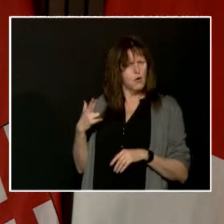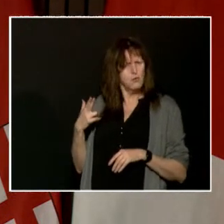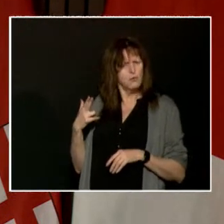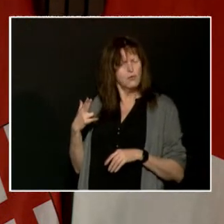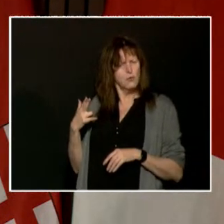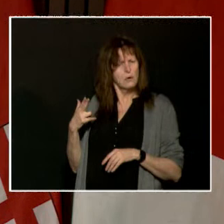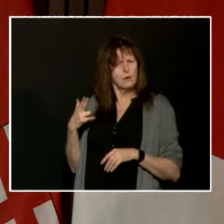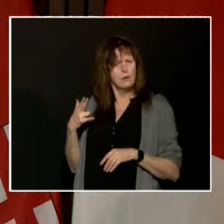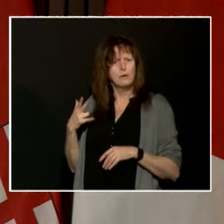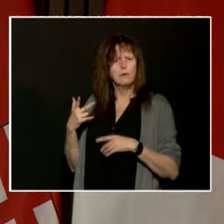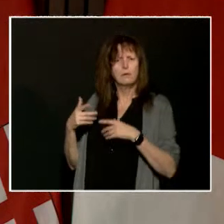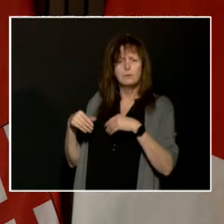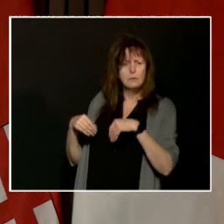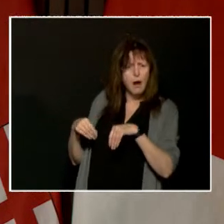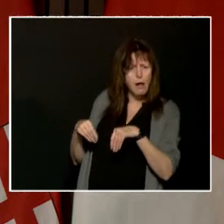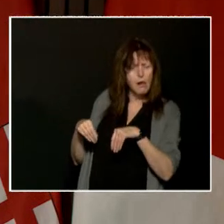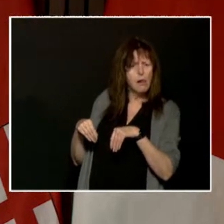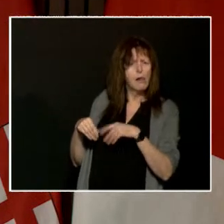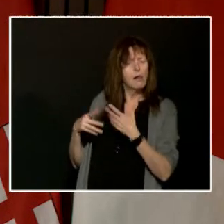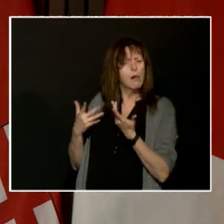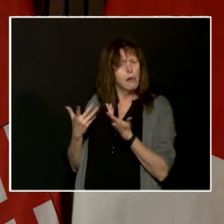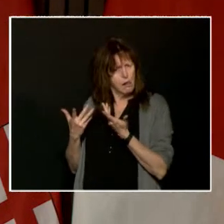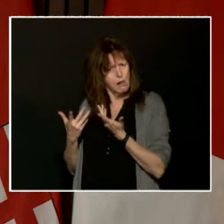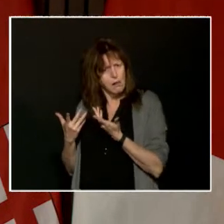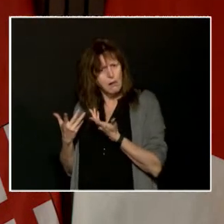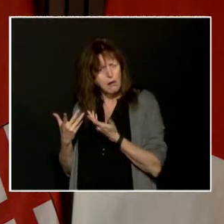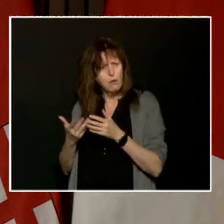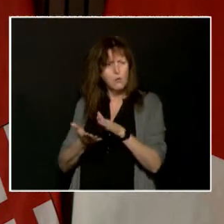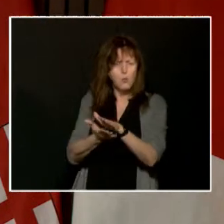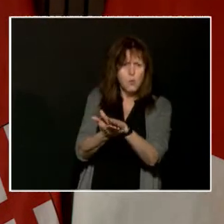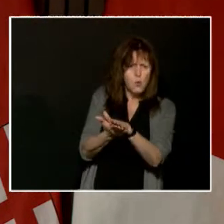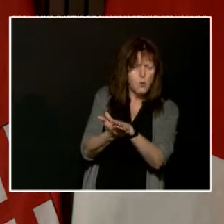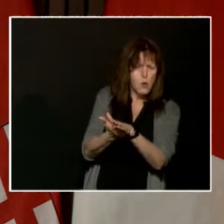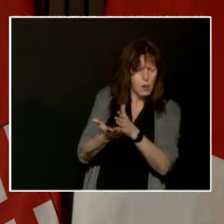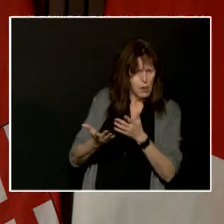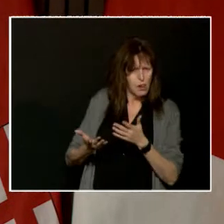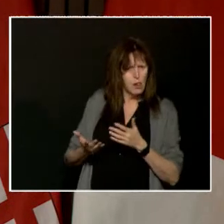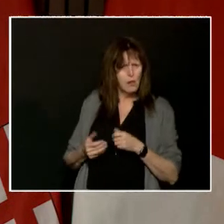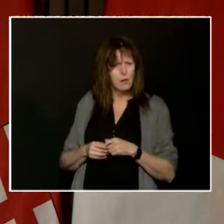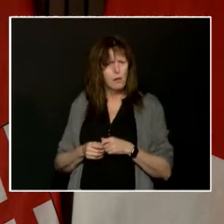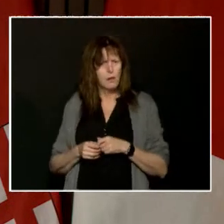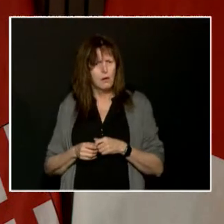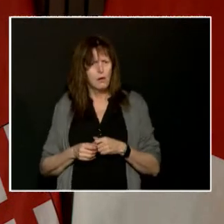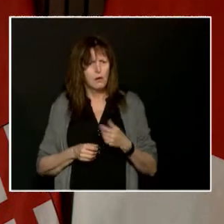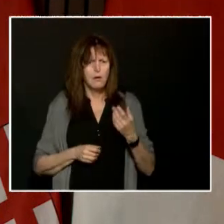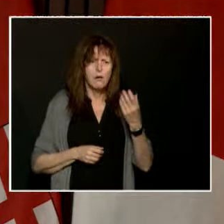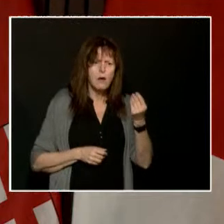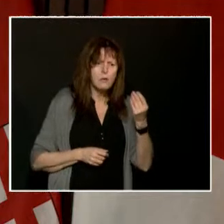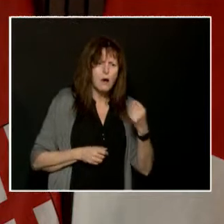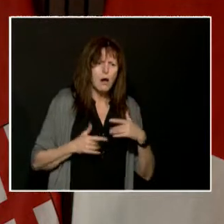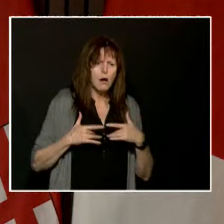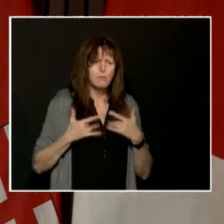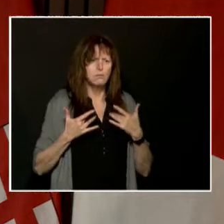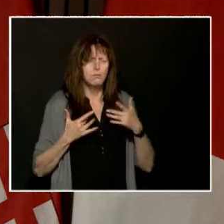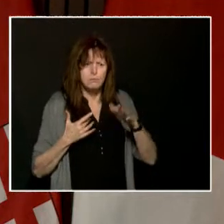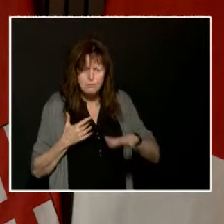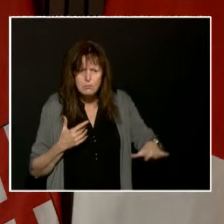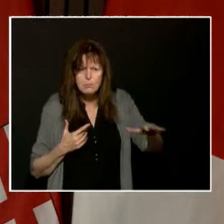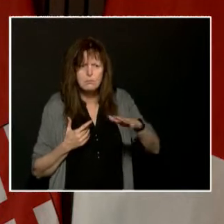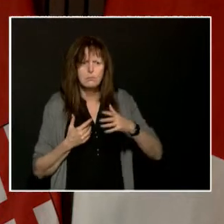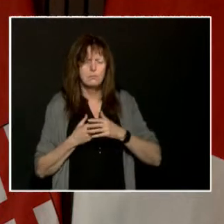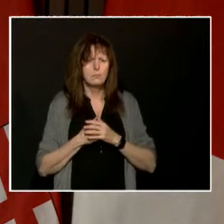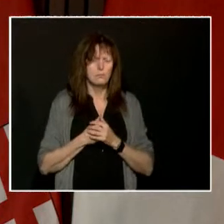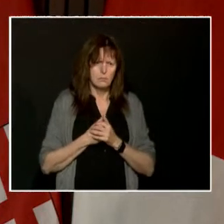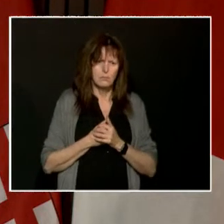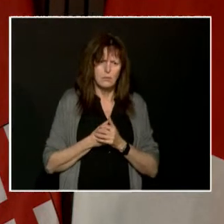retail, it would be schools, it would be outdoor amenities, it would be a few other things, I believe, in that would